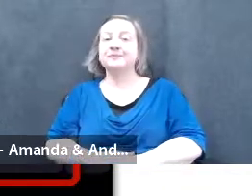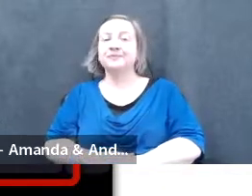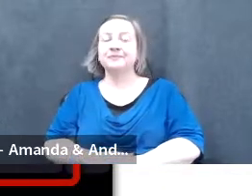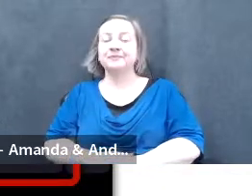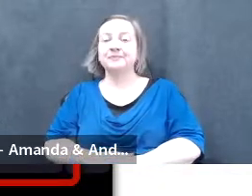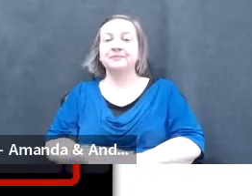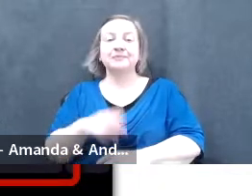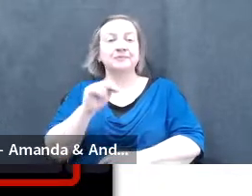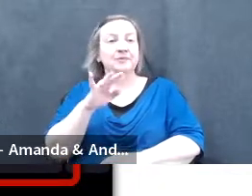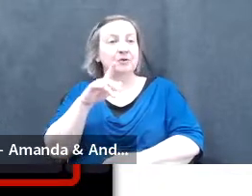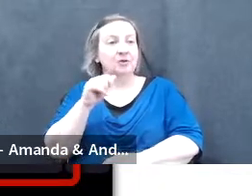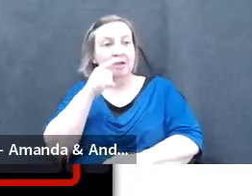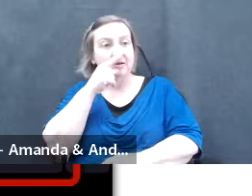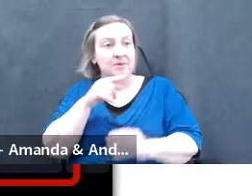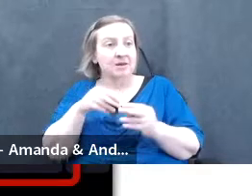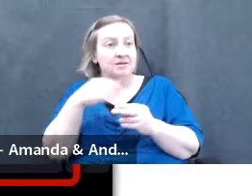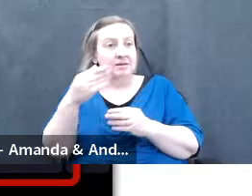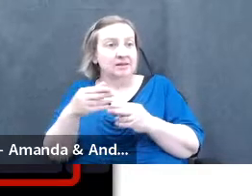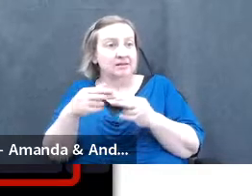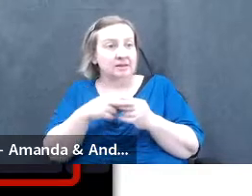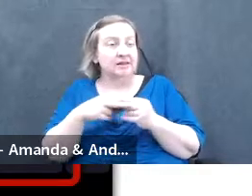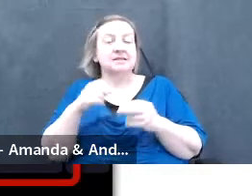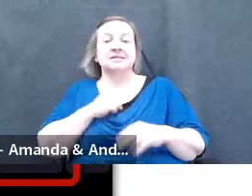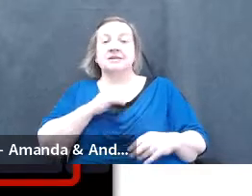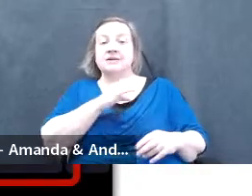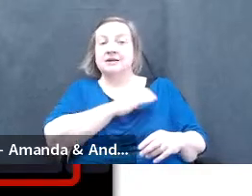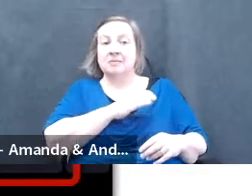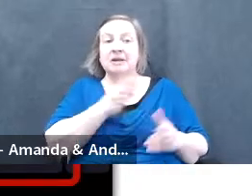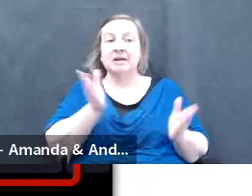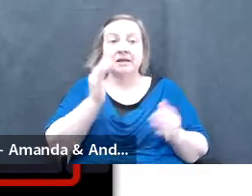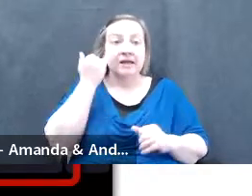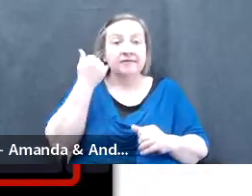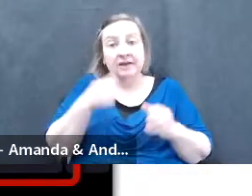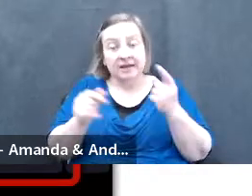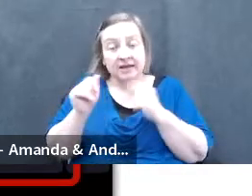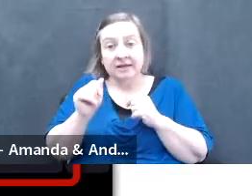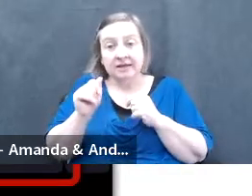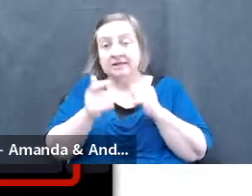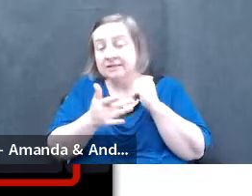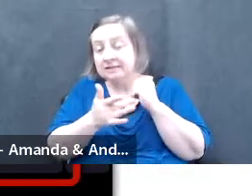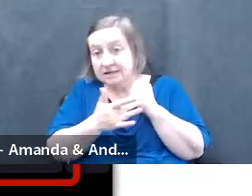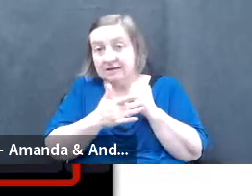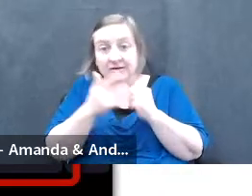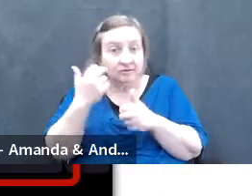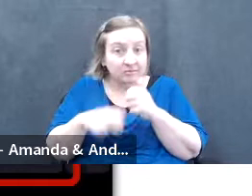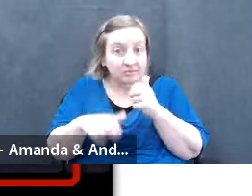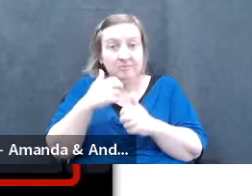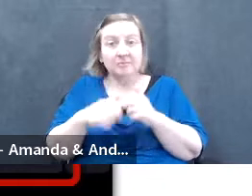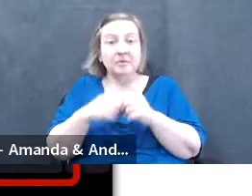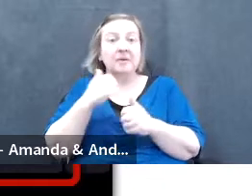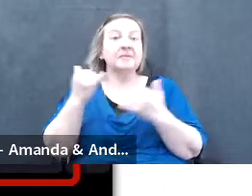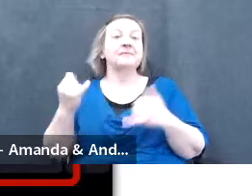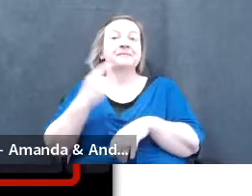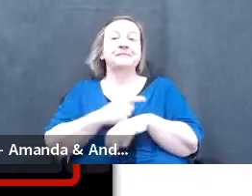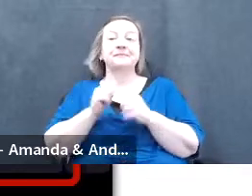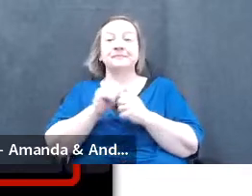And Nicola, if you could just advance us a little bit. The steering committee members, if you have any technical issues today with